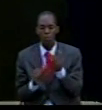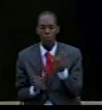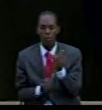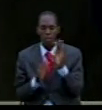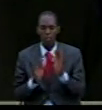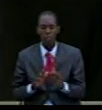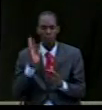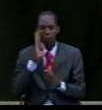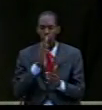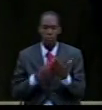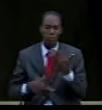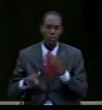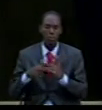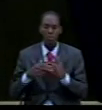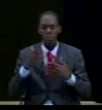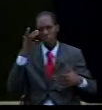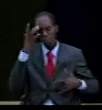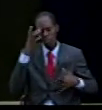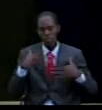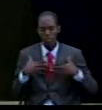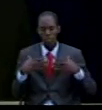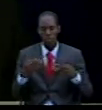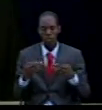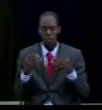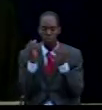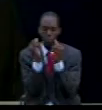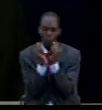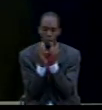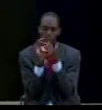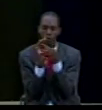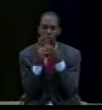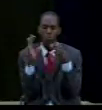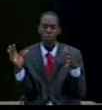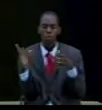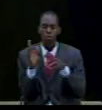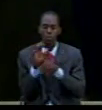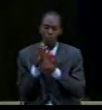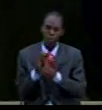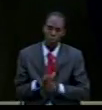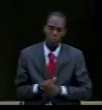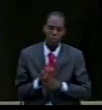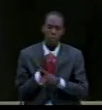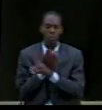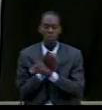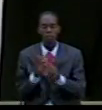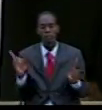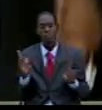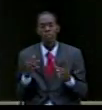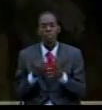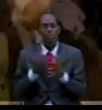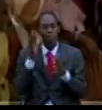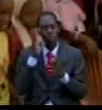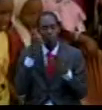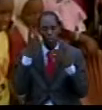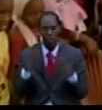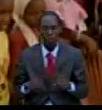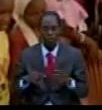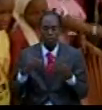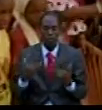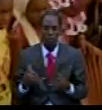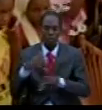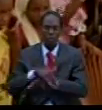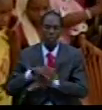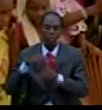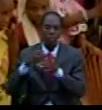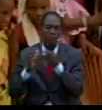sick heal, the bound loose, the oppressed deliver. It will happen tonight in Jesus'